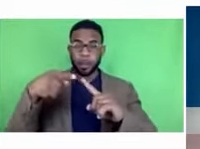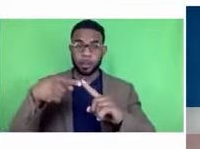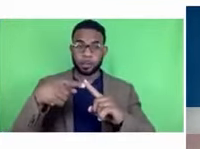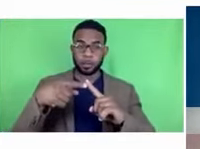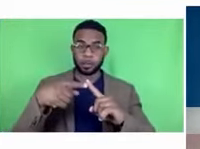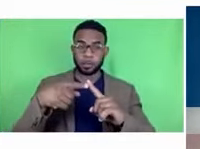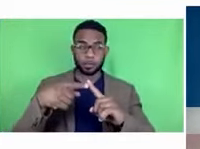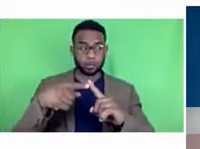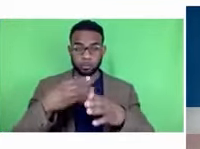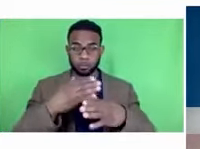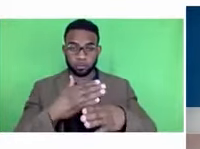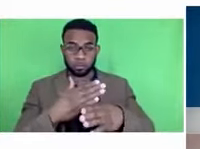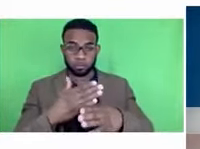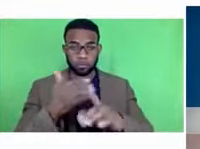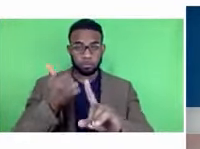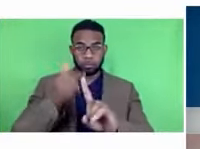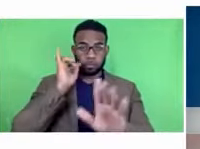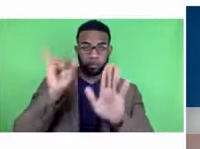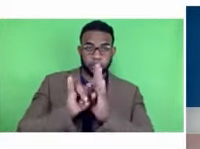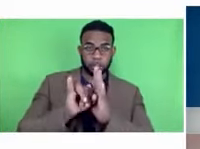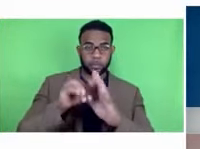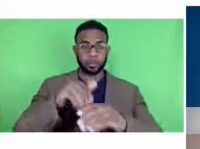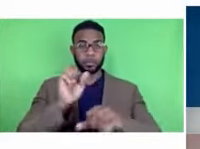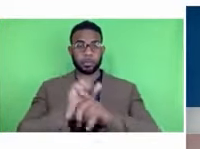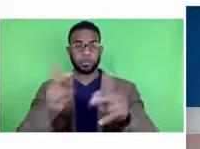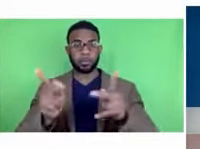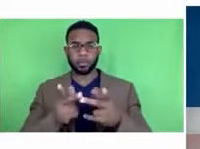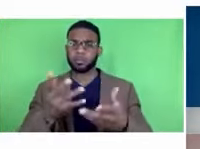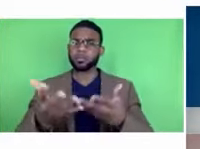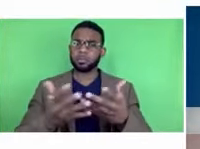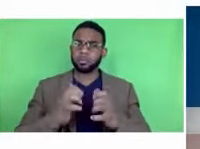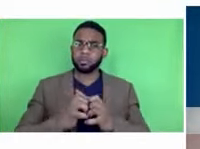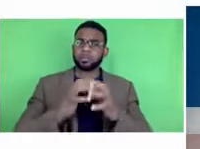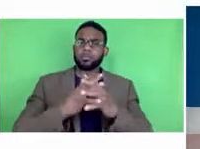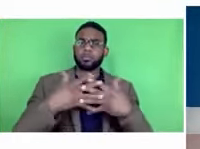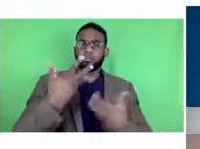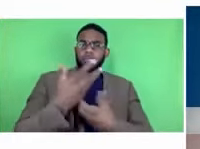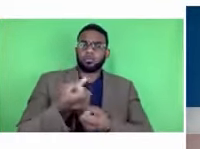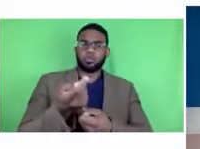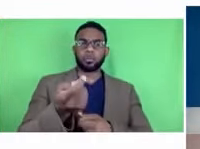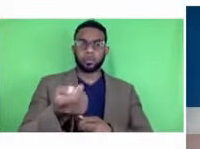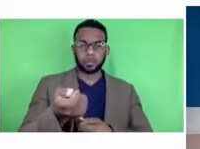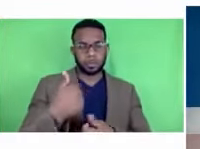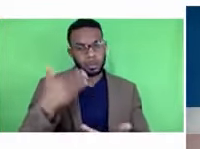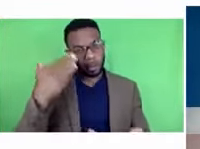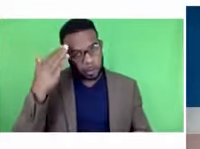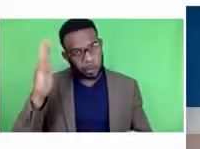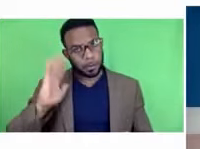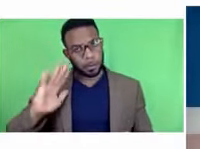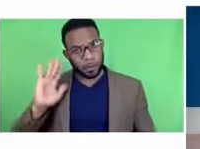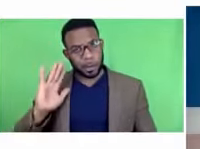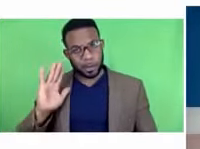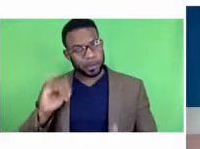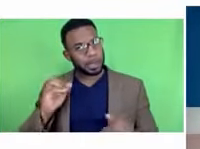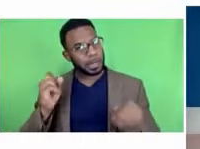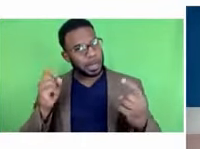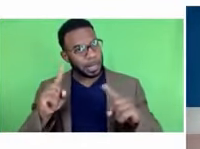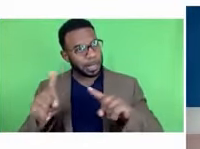disclosing and self-identifying in the workplace and kind of rebuilding that trust a little bit. I know in the past, there's been a lot of